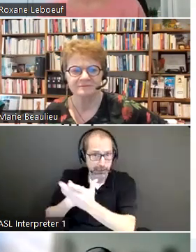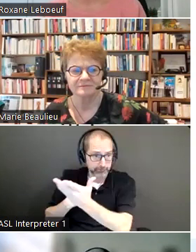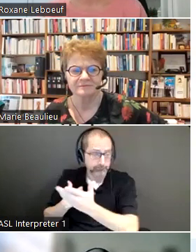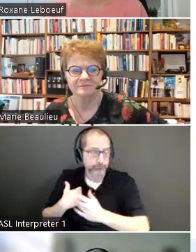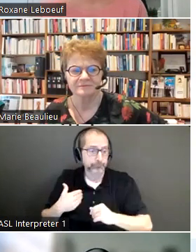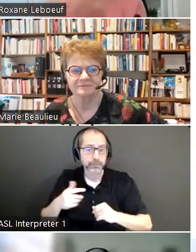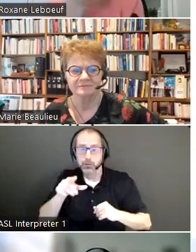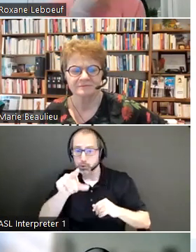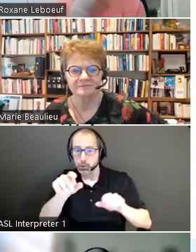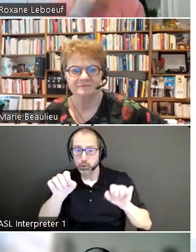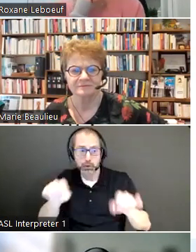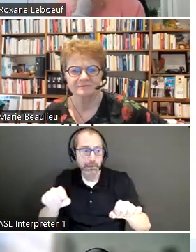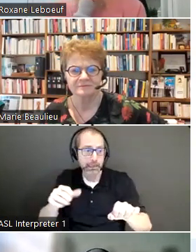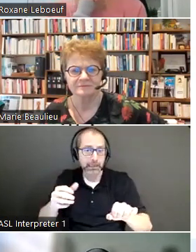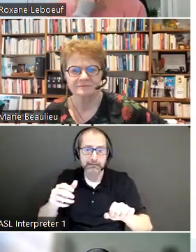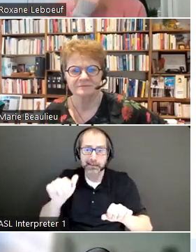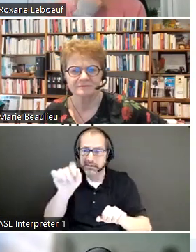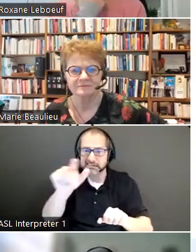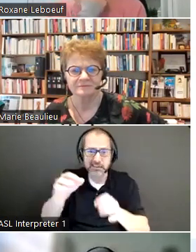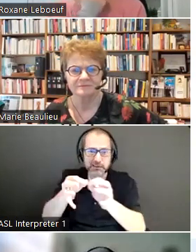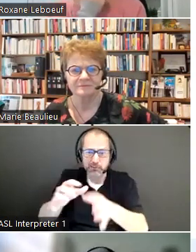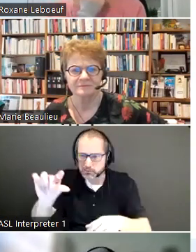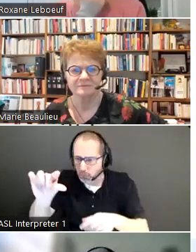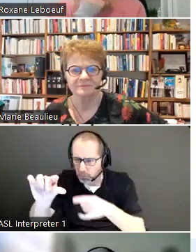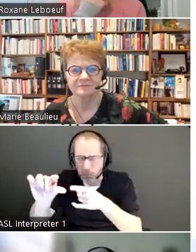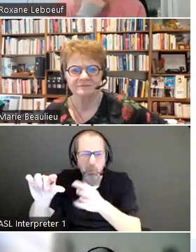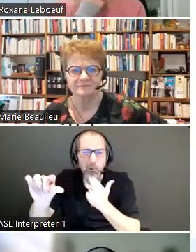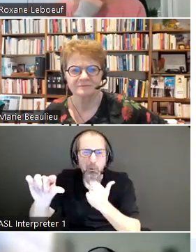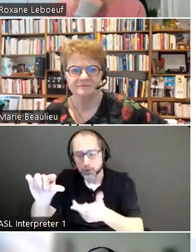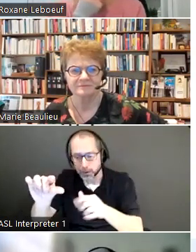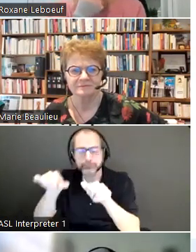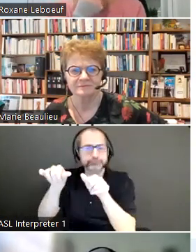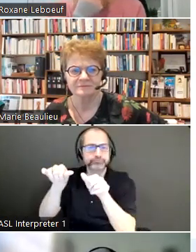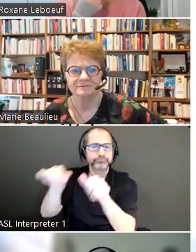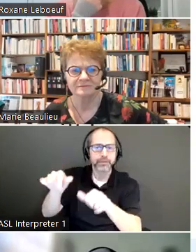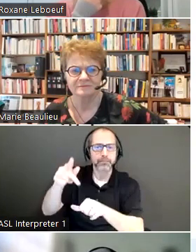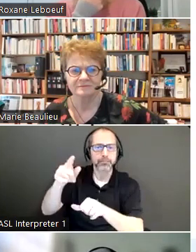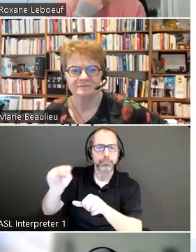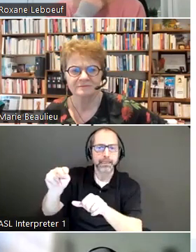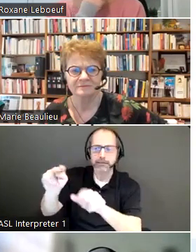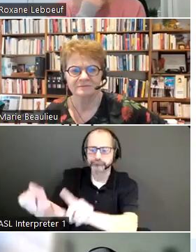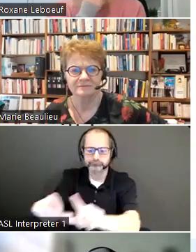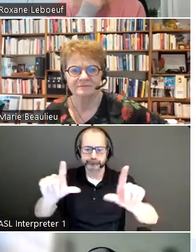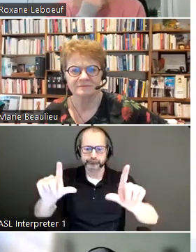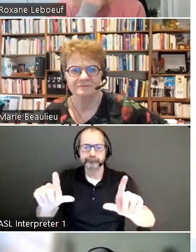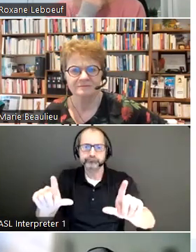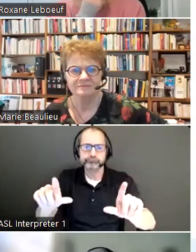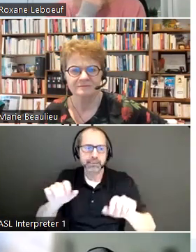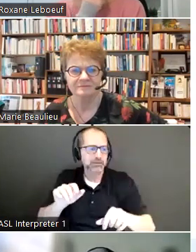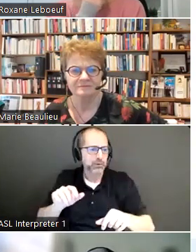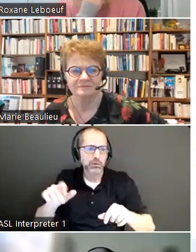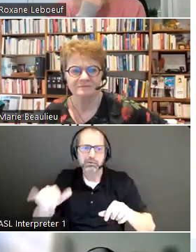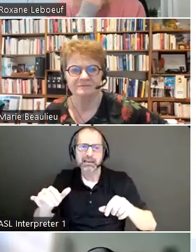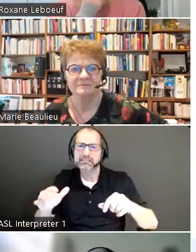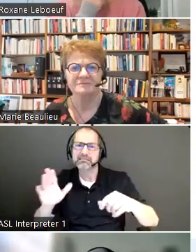You can pin your ASL on your screen. You can manage your own screen settings based on the little box at the